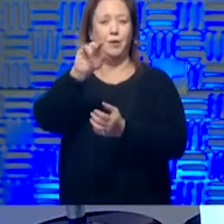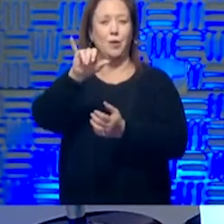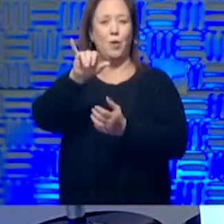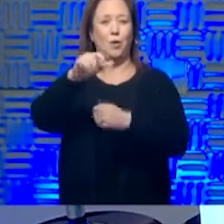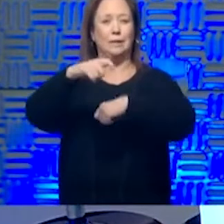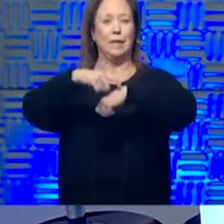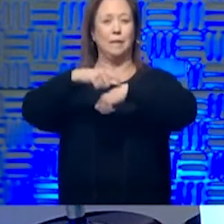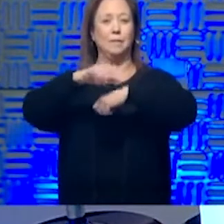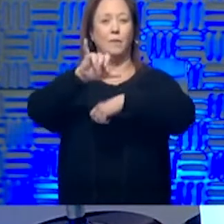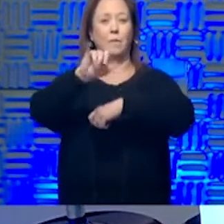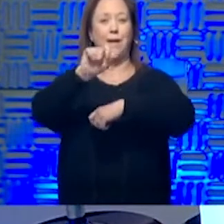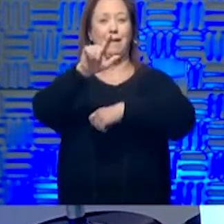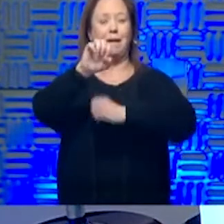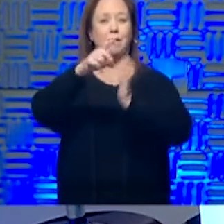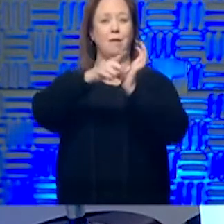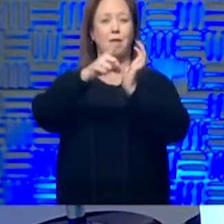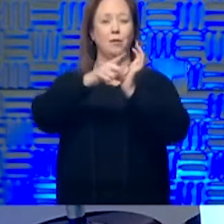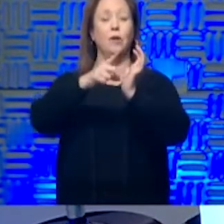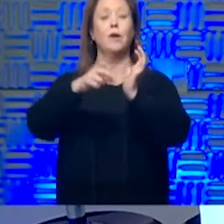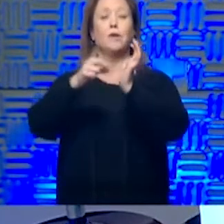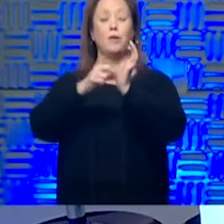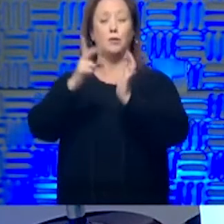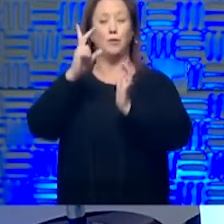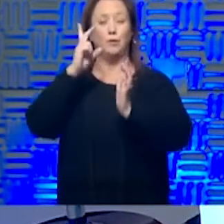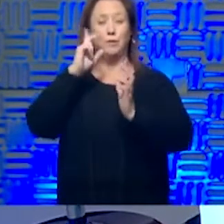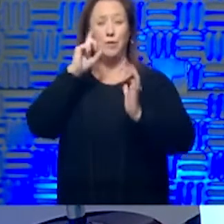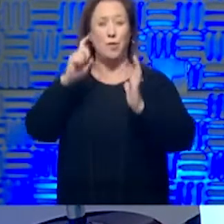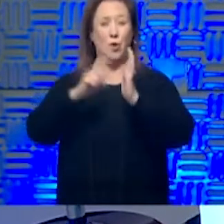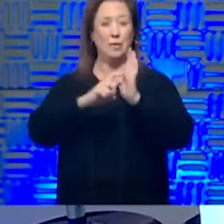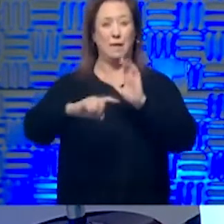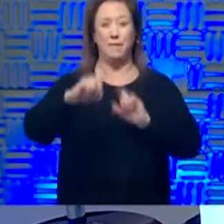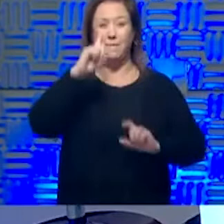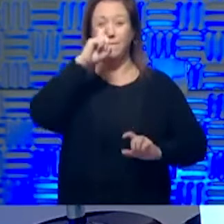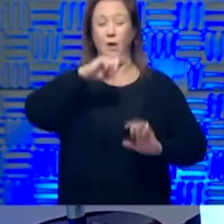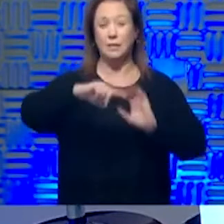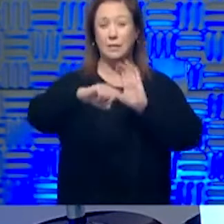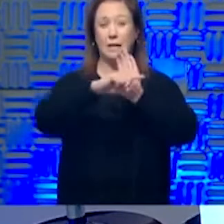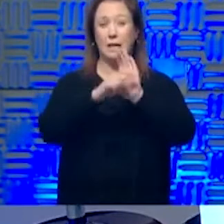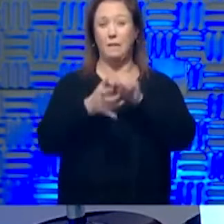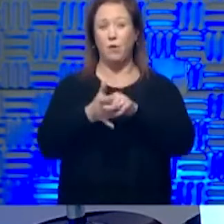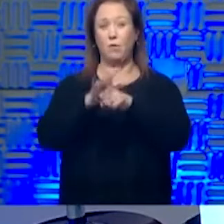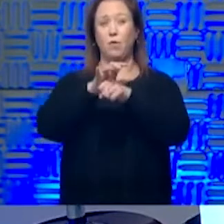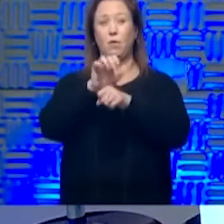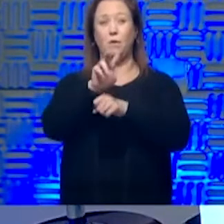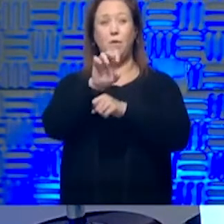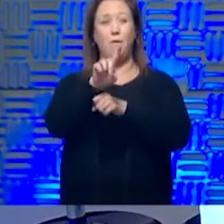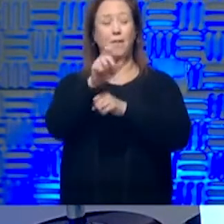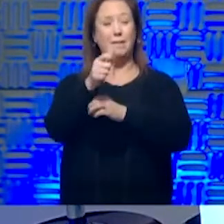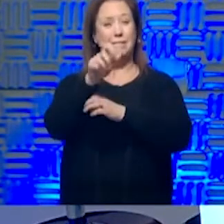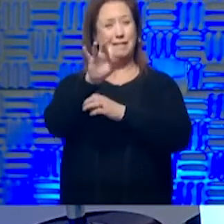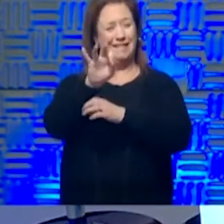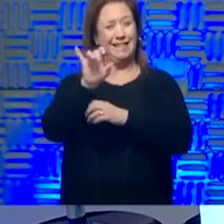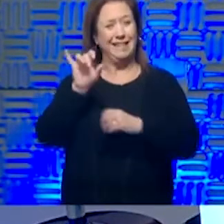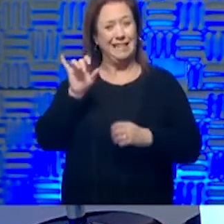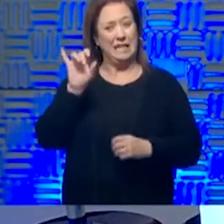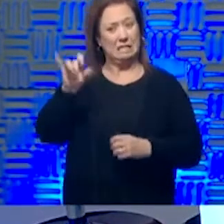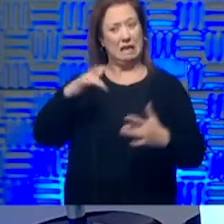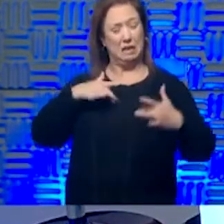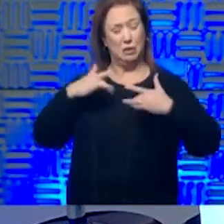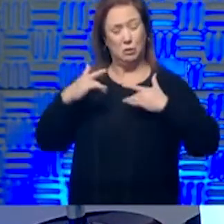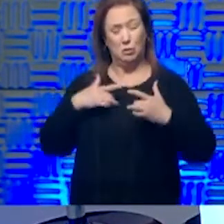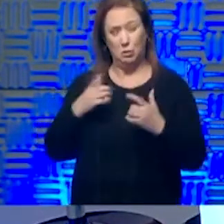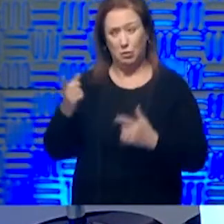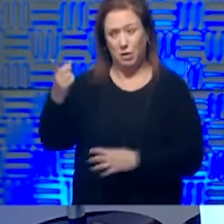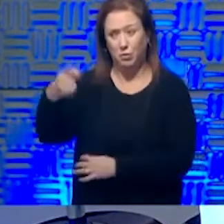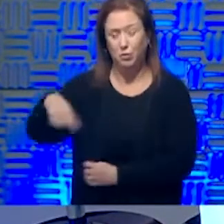Yale physician concerned that doctors are seeing a lot of false negatives for COVID-19. Is that a concern that you